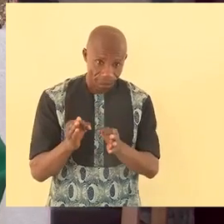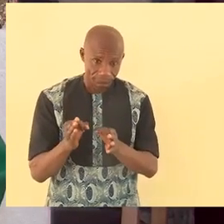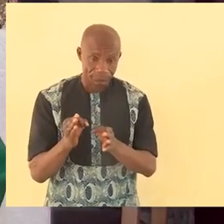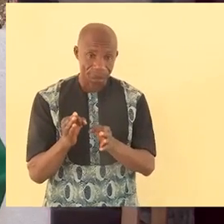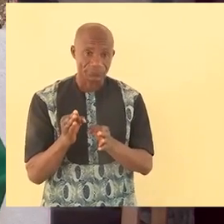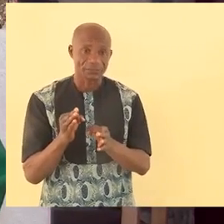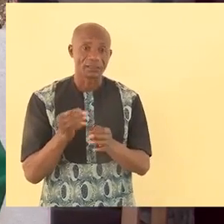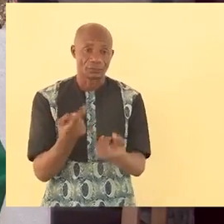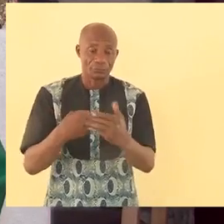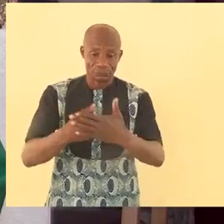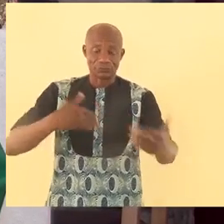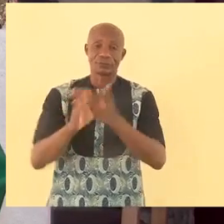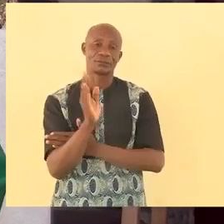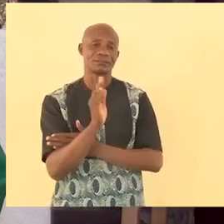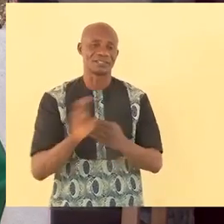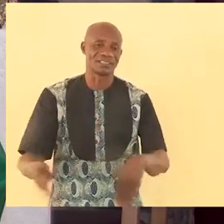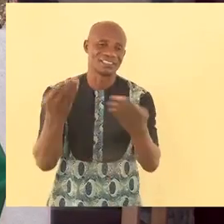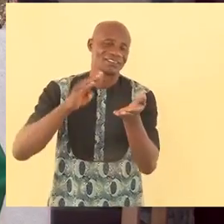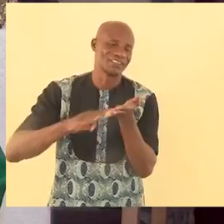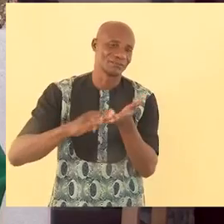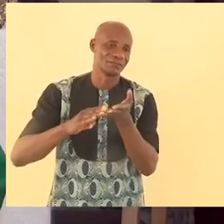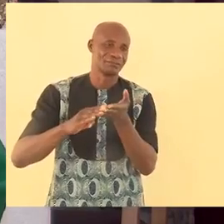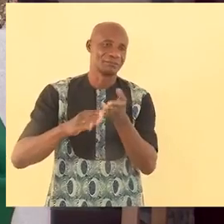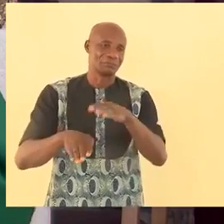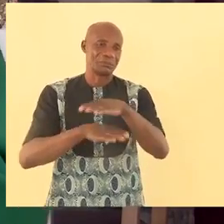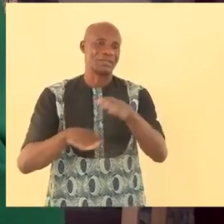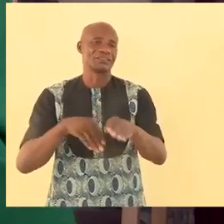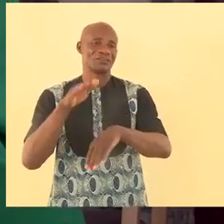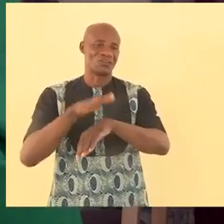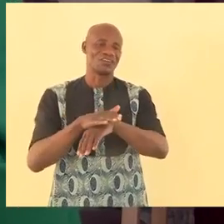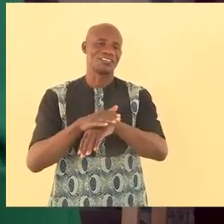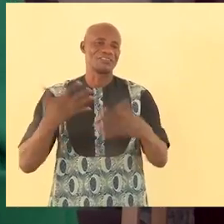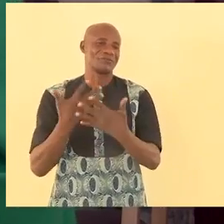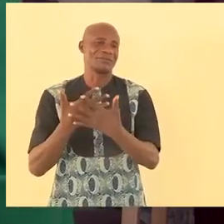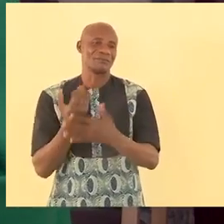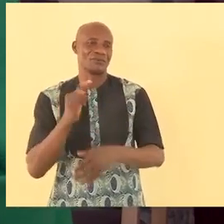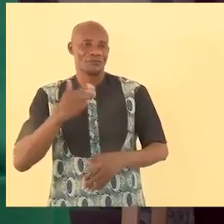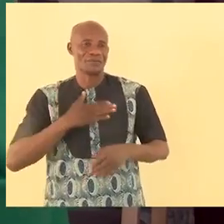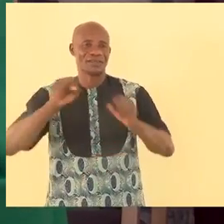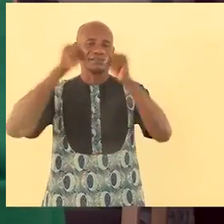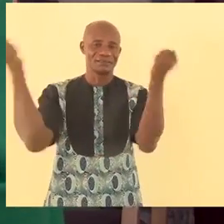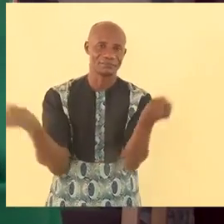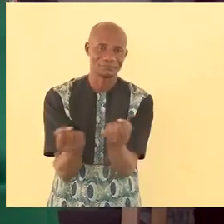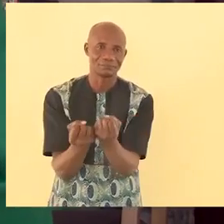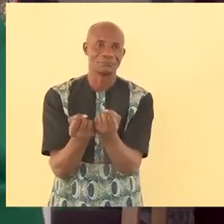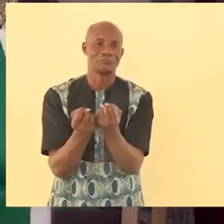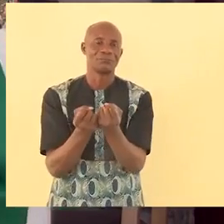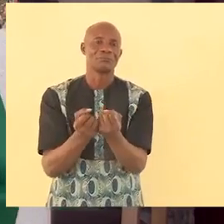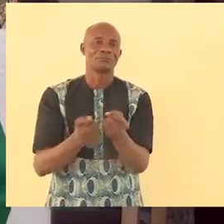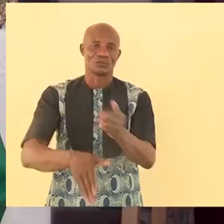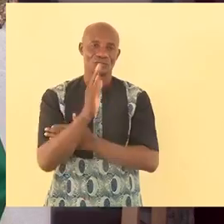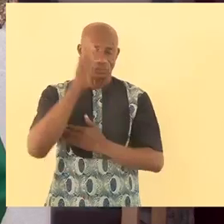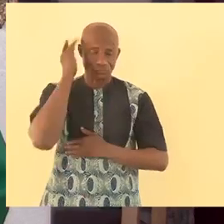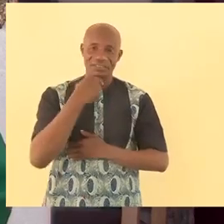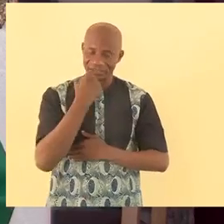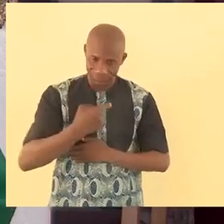if I get before God and I begin to give excuses based on the fear of my society, God